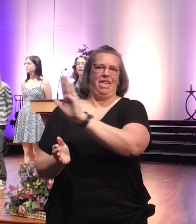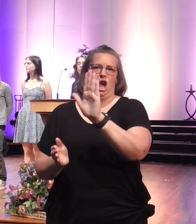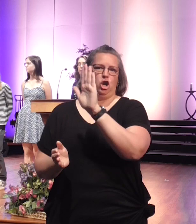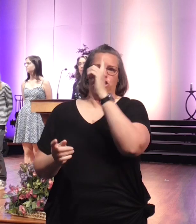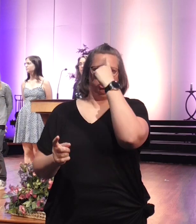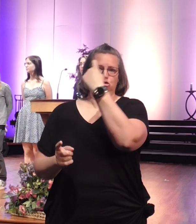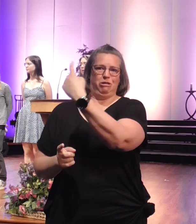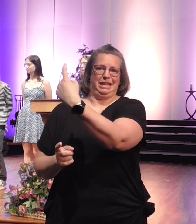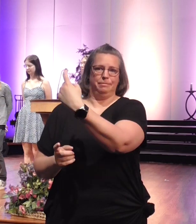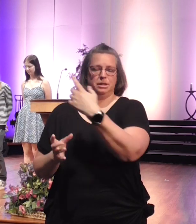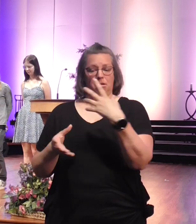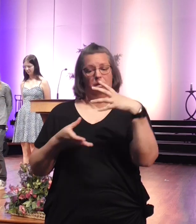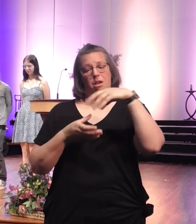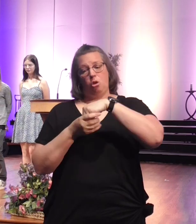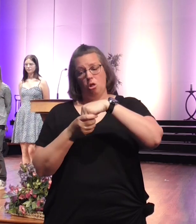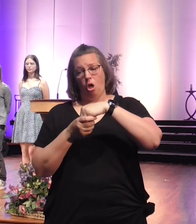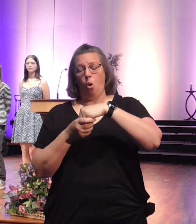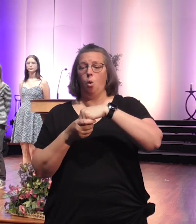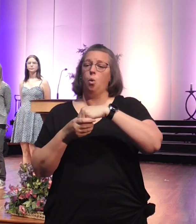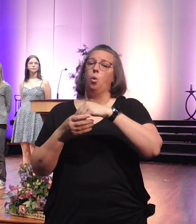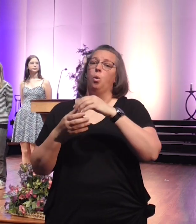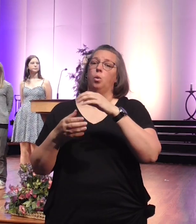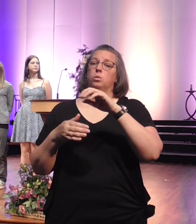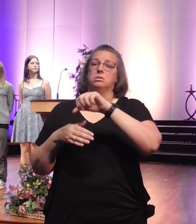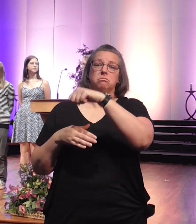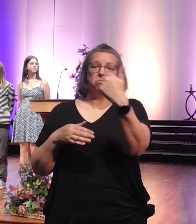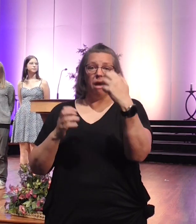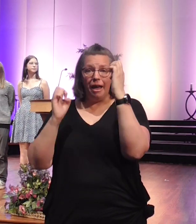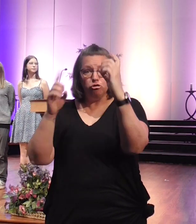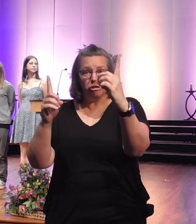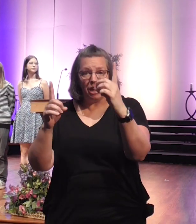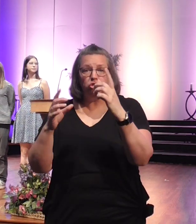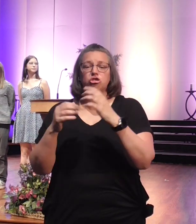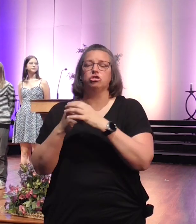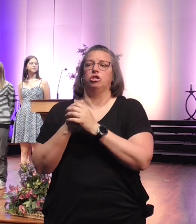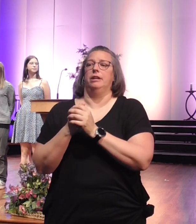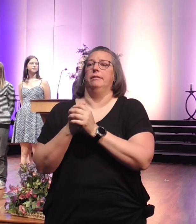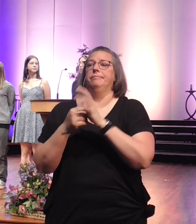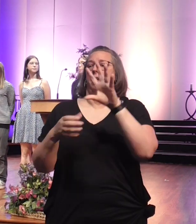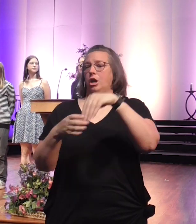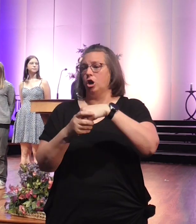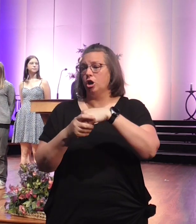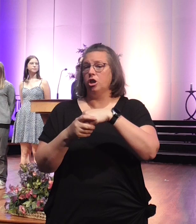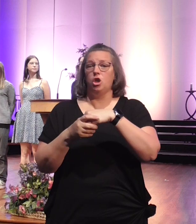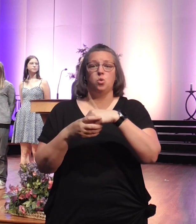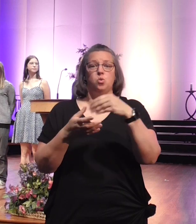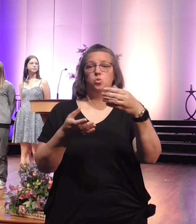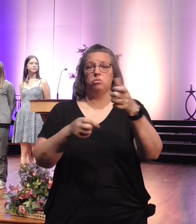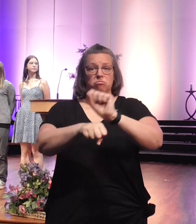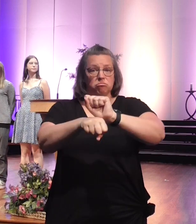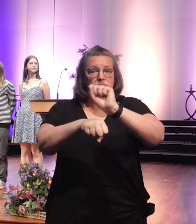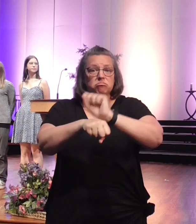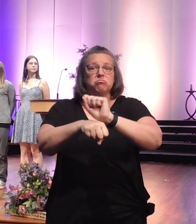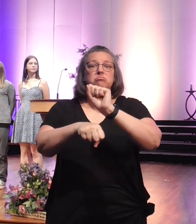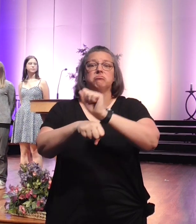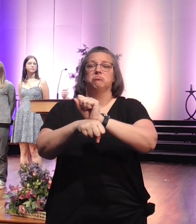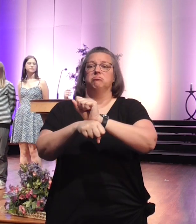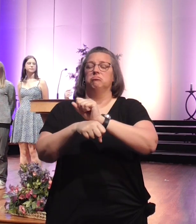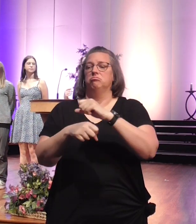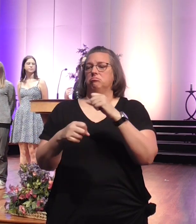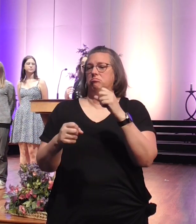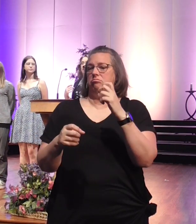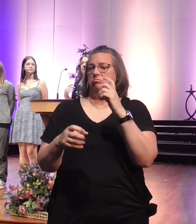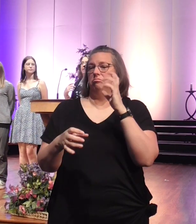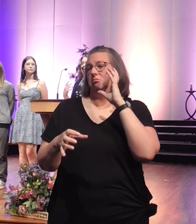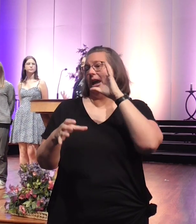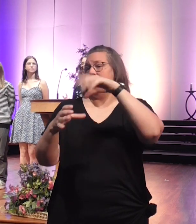that might include some further education of any kind. That might include an entrepreneurial venture. It might